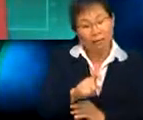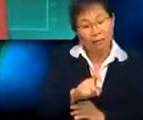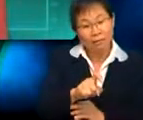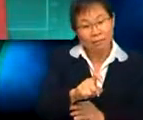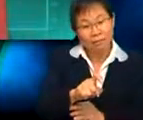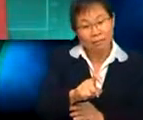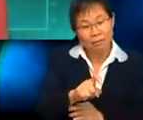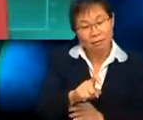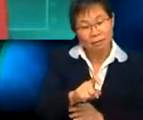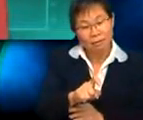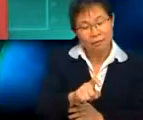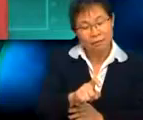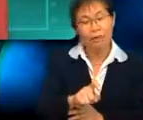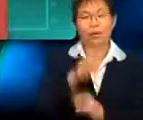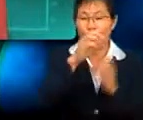tears are.